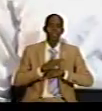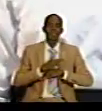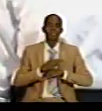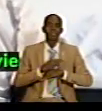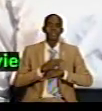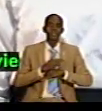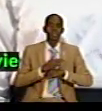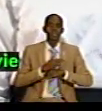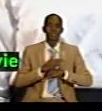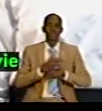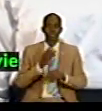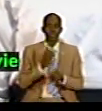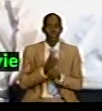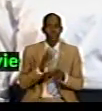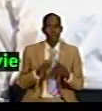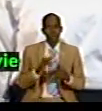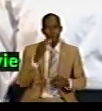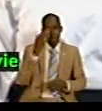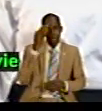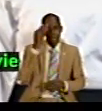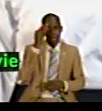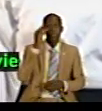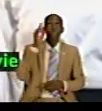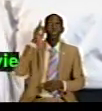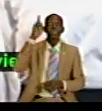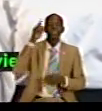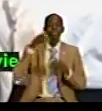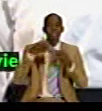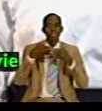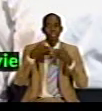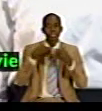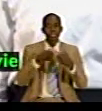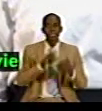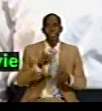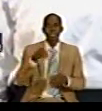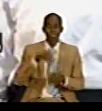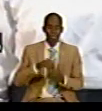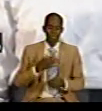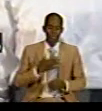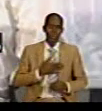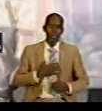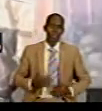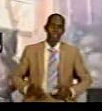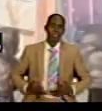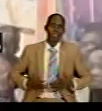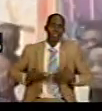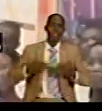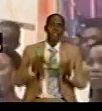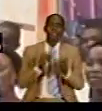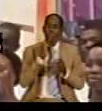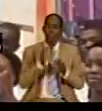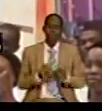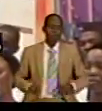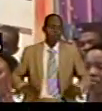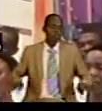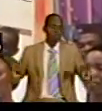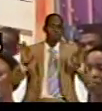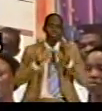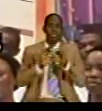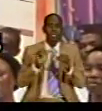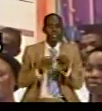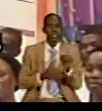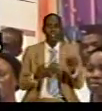satisfy. Just to know His leading in my life, it's worth everything that I